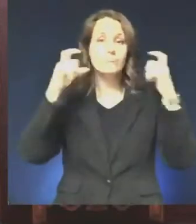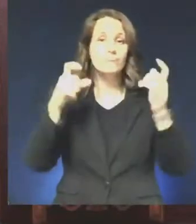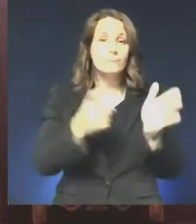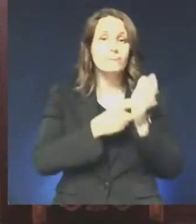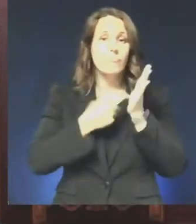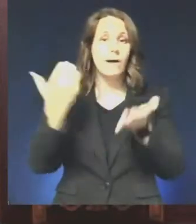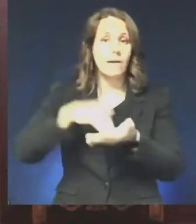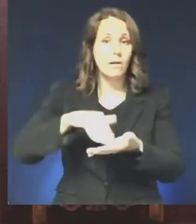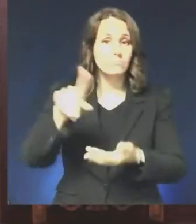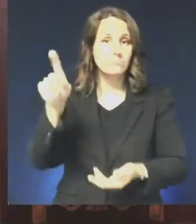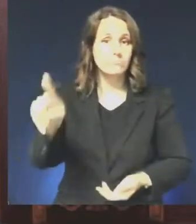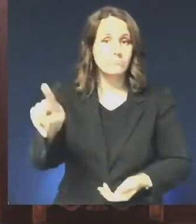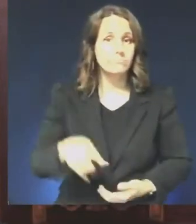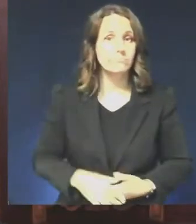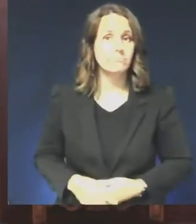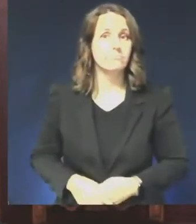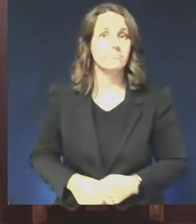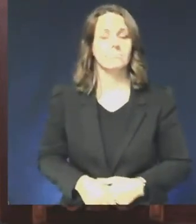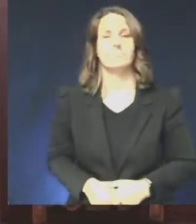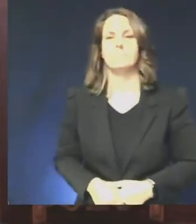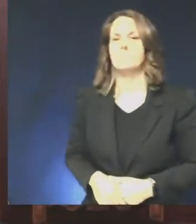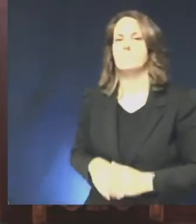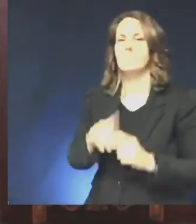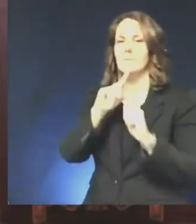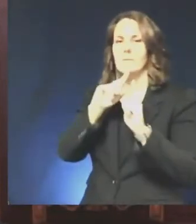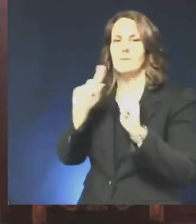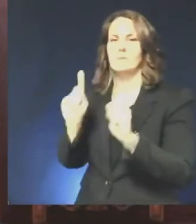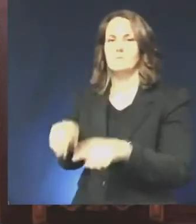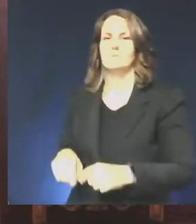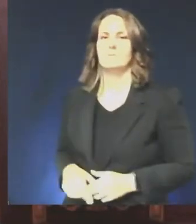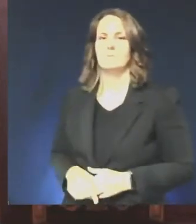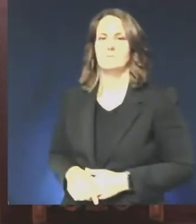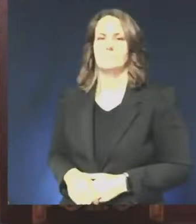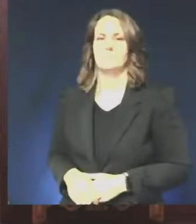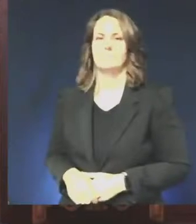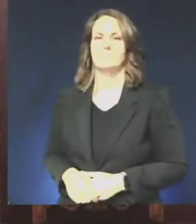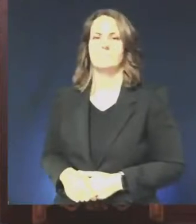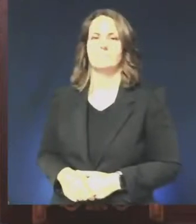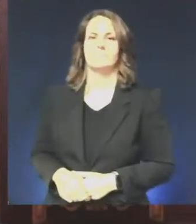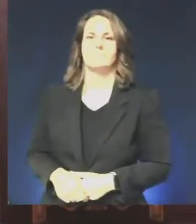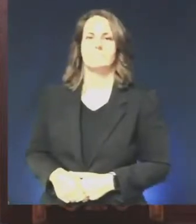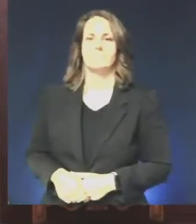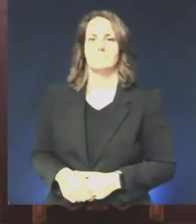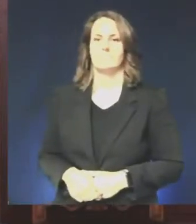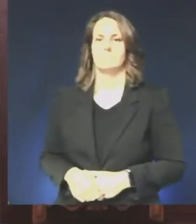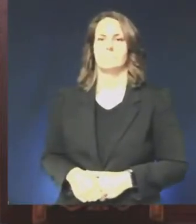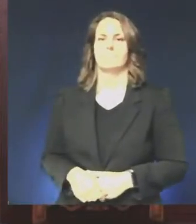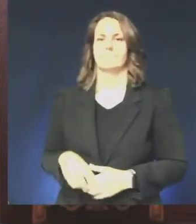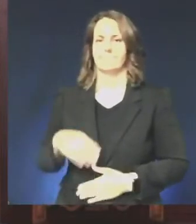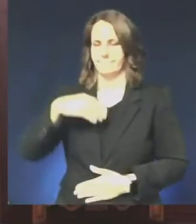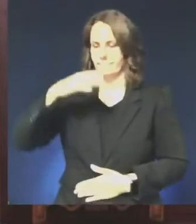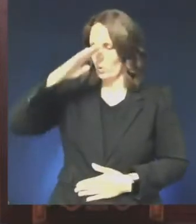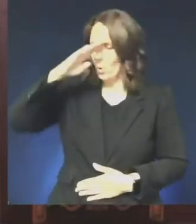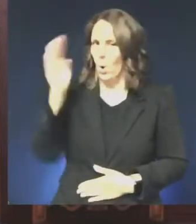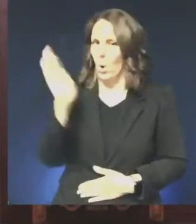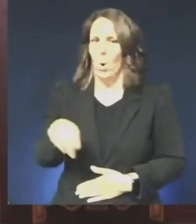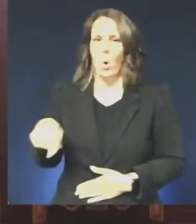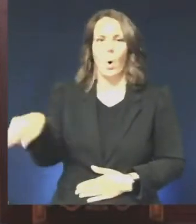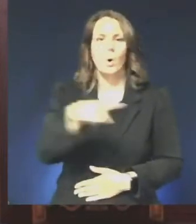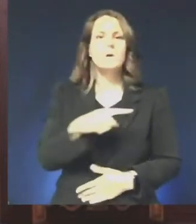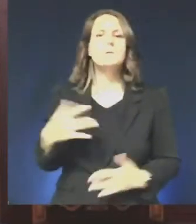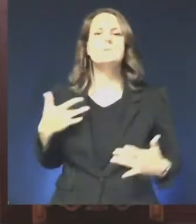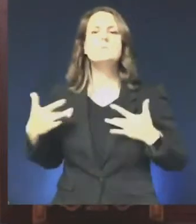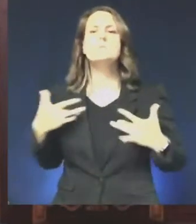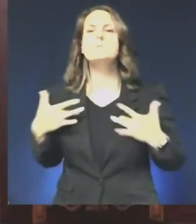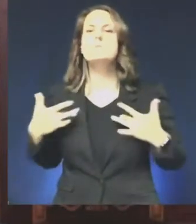to that end game is to have people be vaccinated. And so our focus right now is on making sure